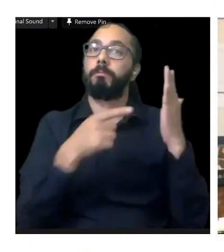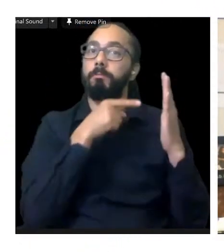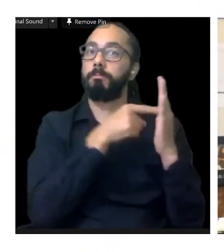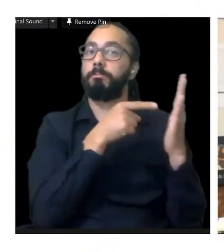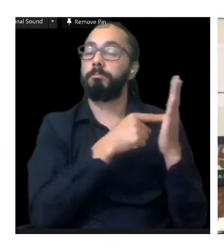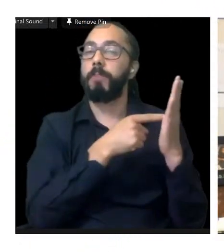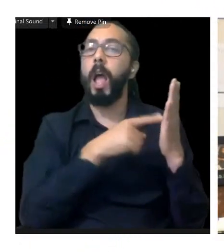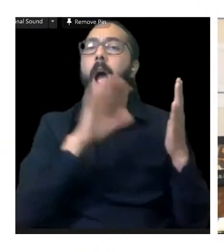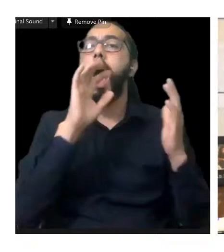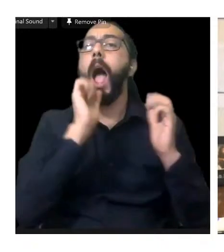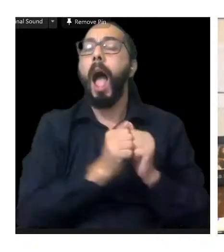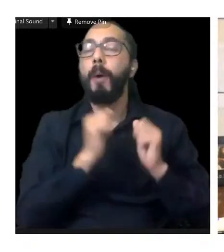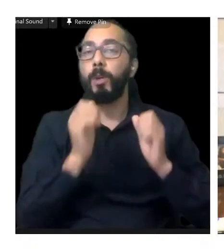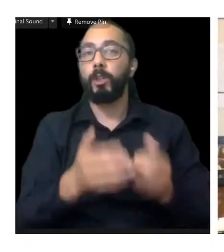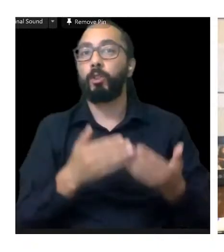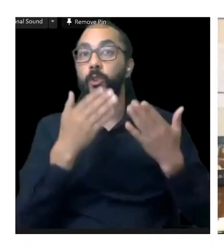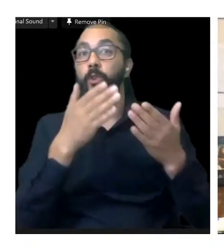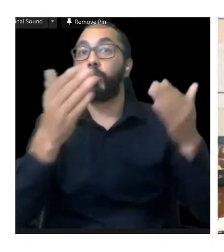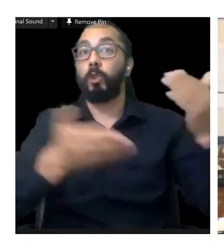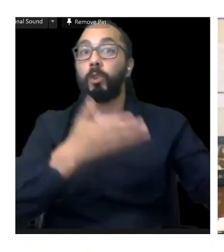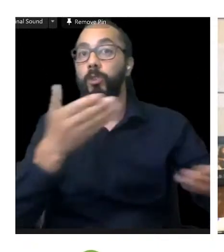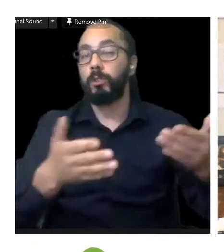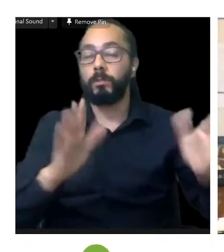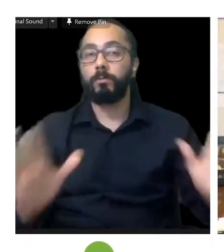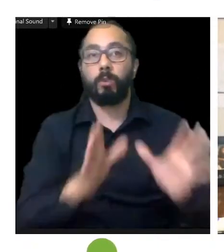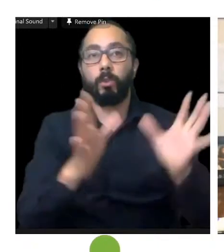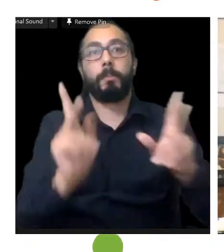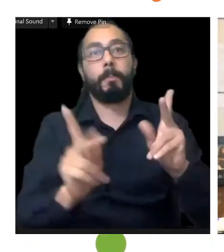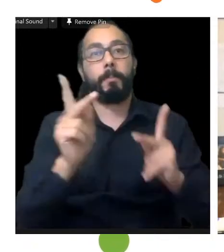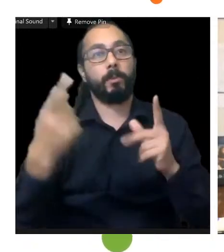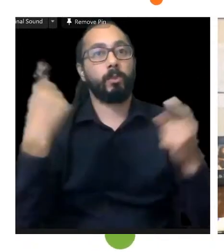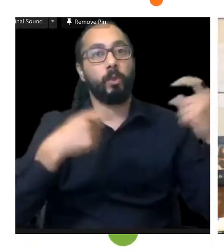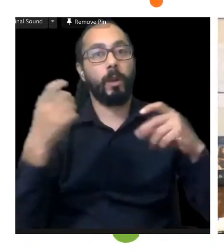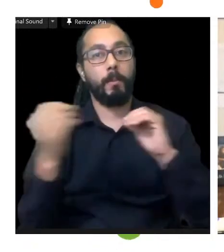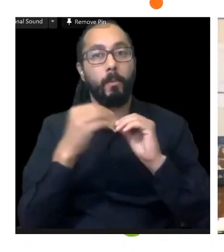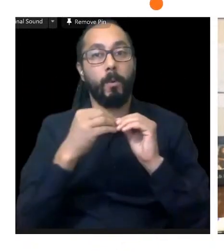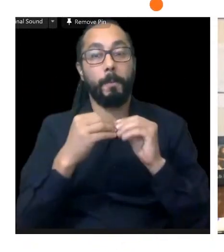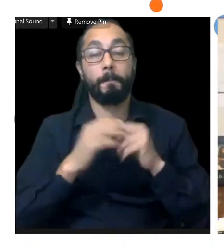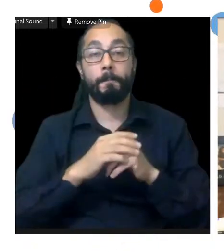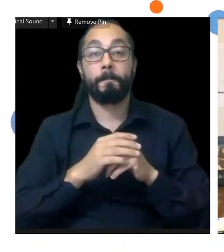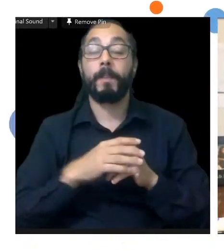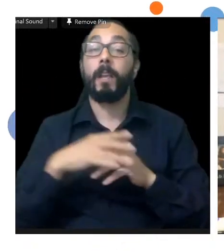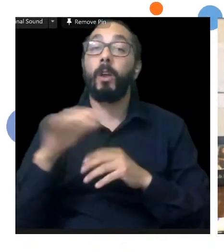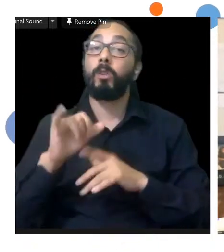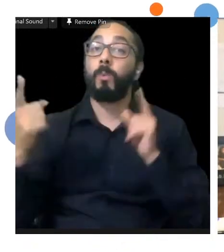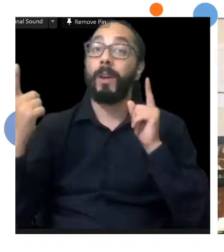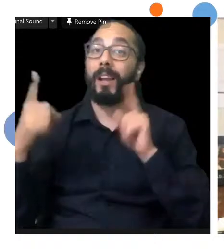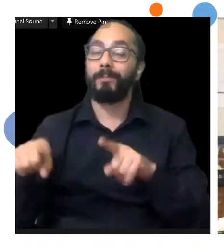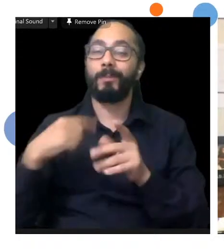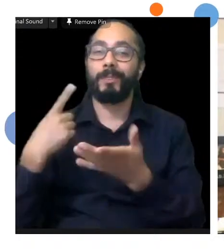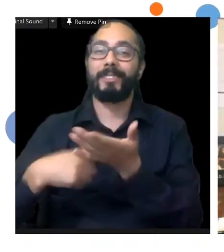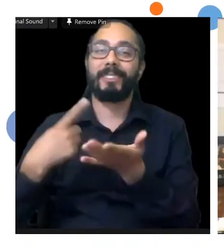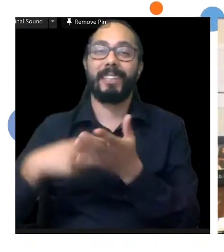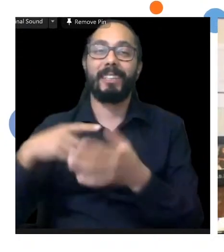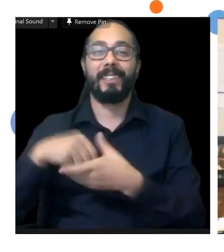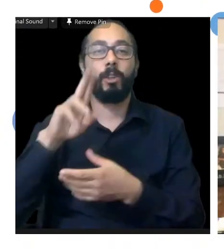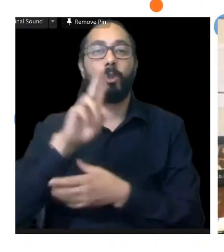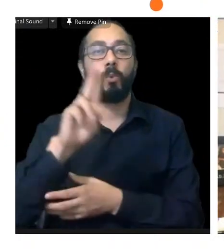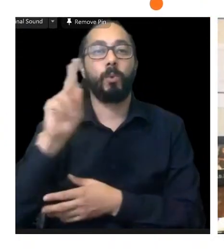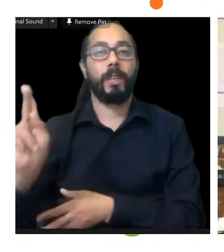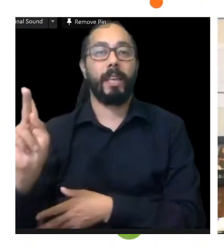Camilla, you and I were talking the other day about what is going on in the UK with the restaurant industry. Again, an industry just like our industry that